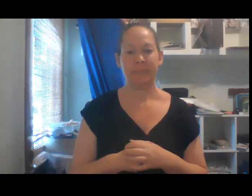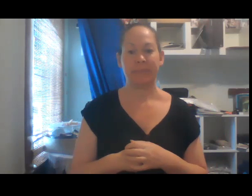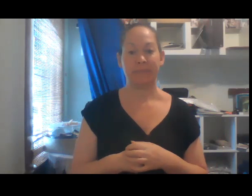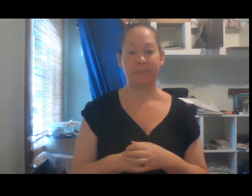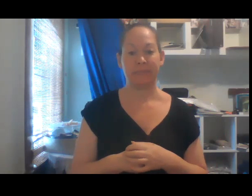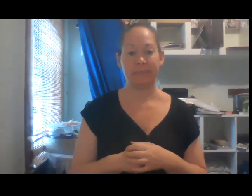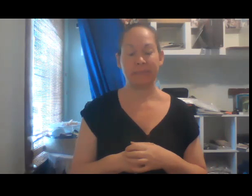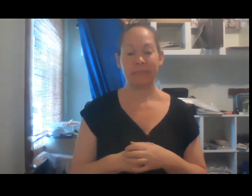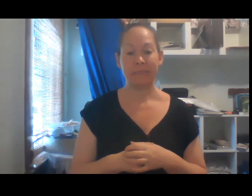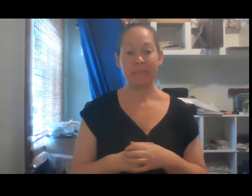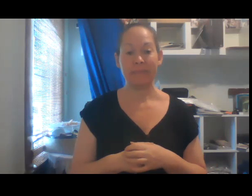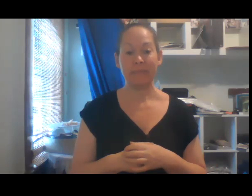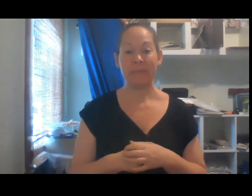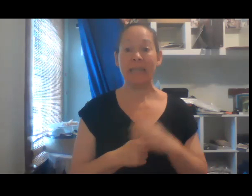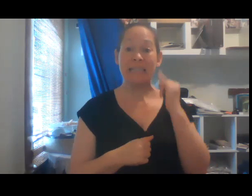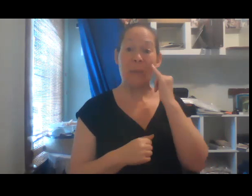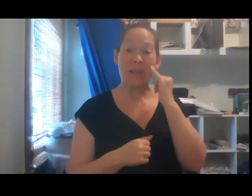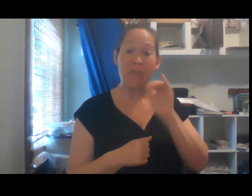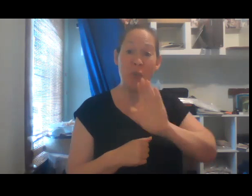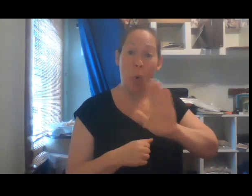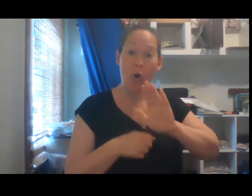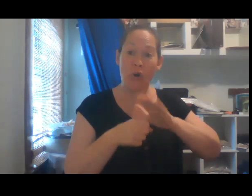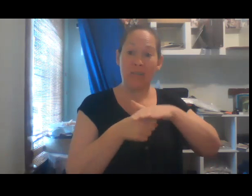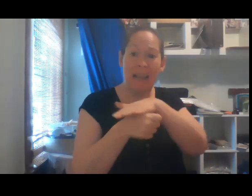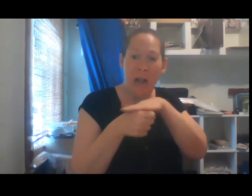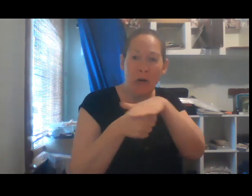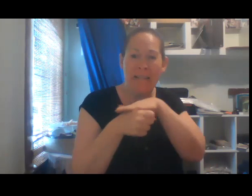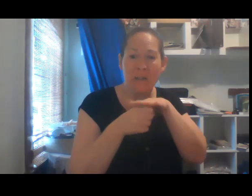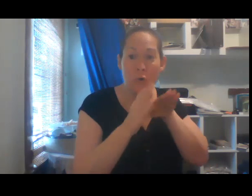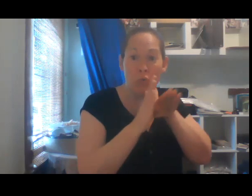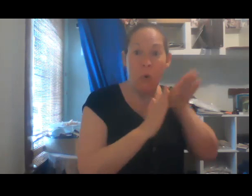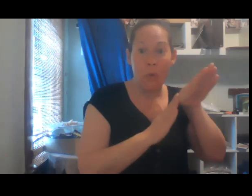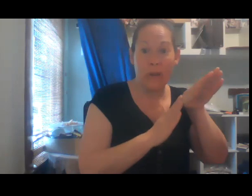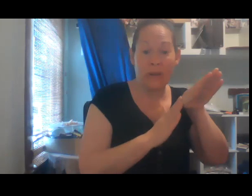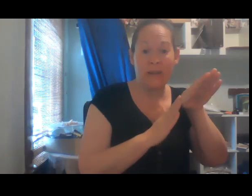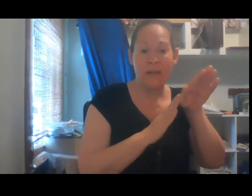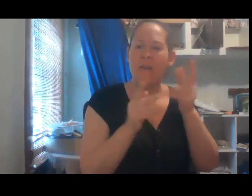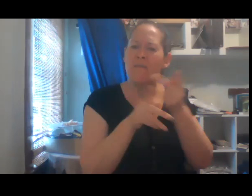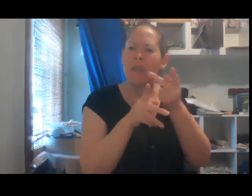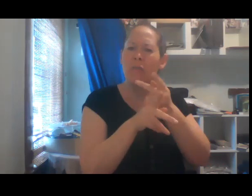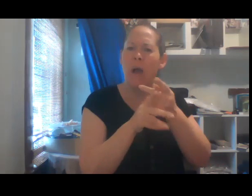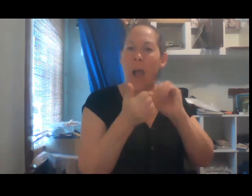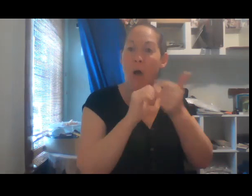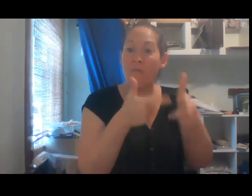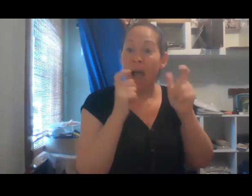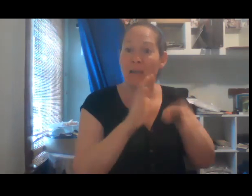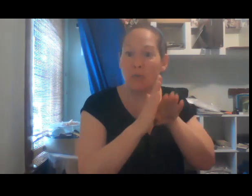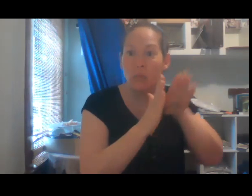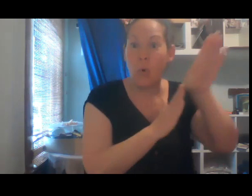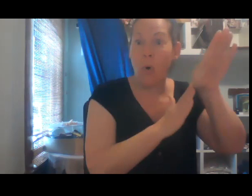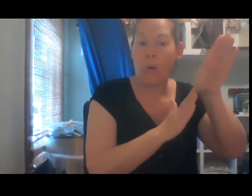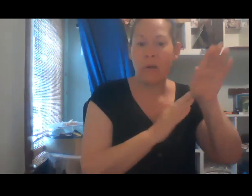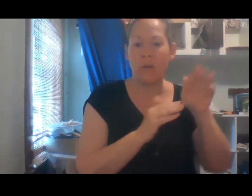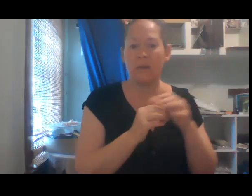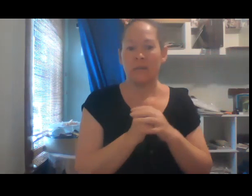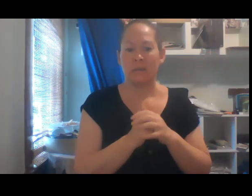has limits. And so if your area is growing and you know the rate of growing, public planning, you should have an idea of how often